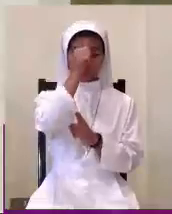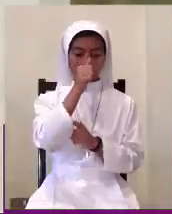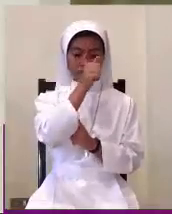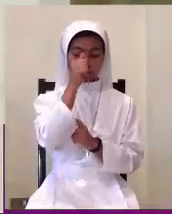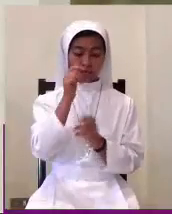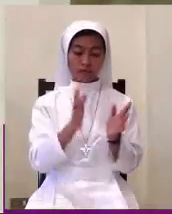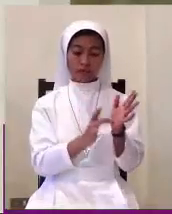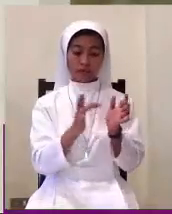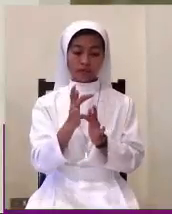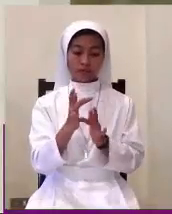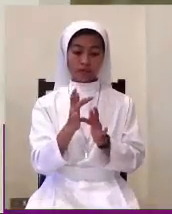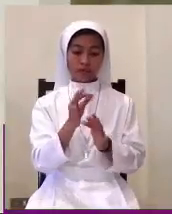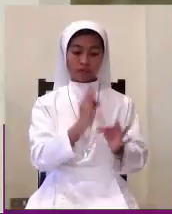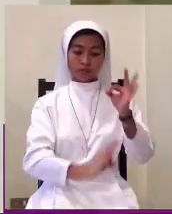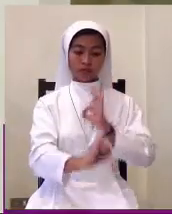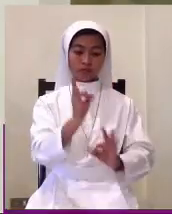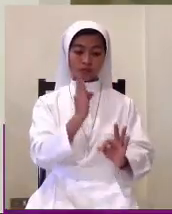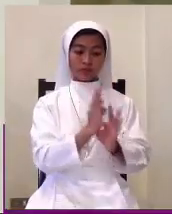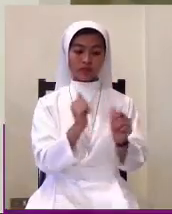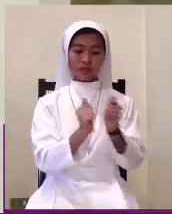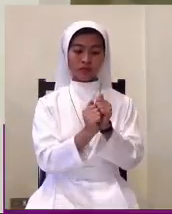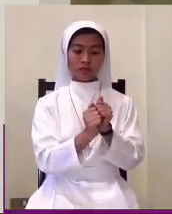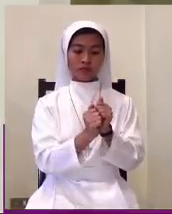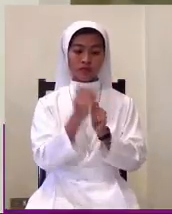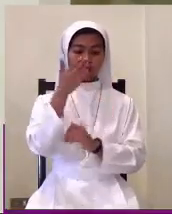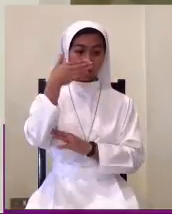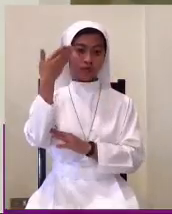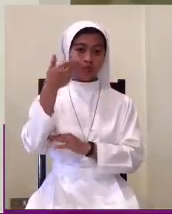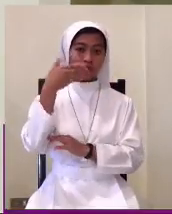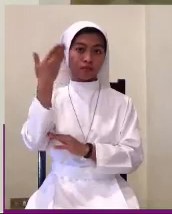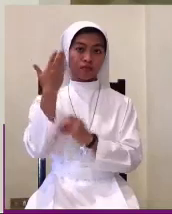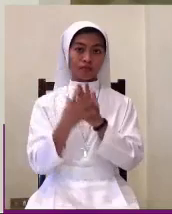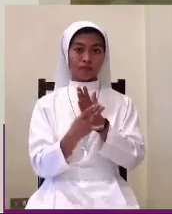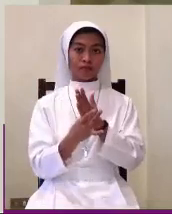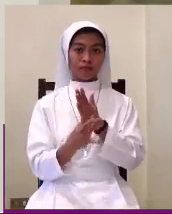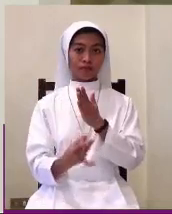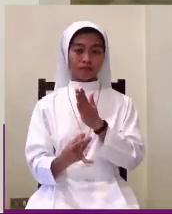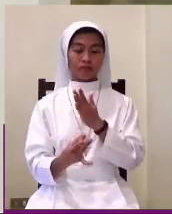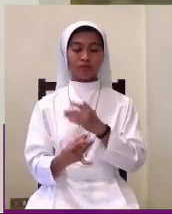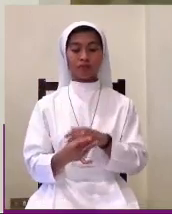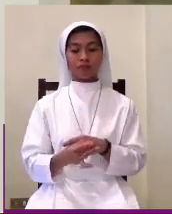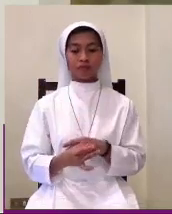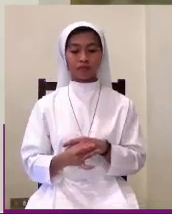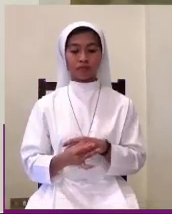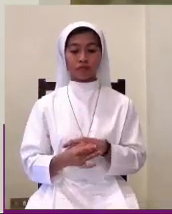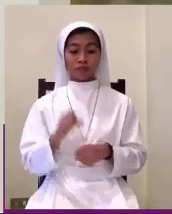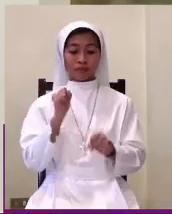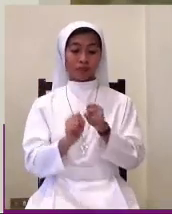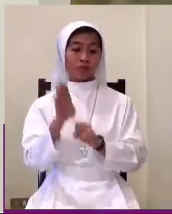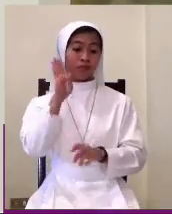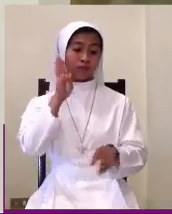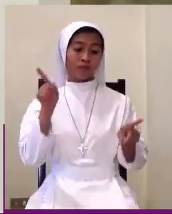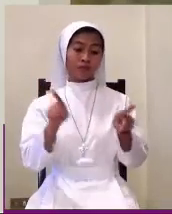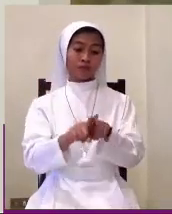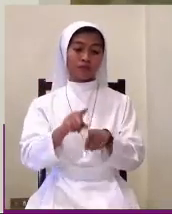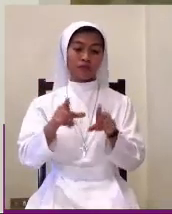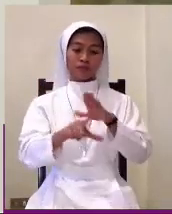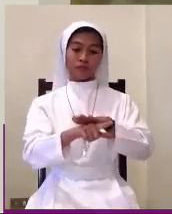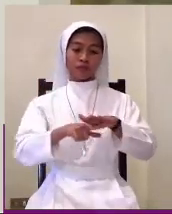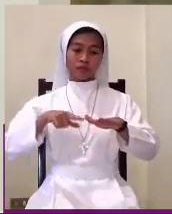hair. It was her brother Lazarus who was ill. So the sisters sent word to Jesus